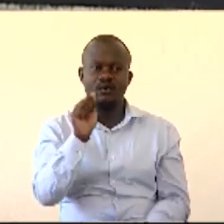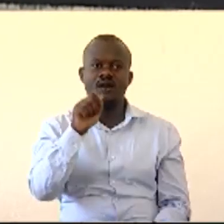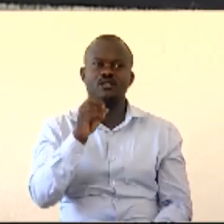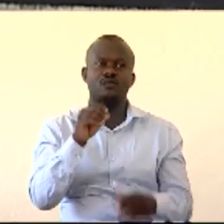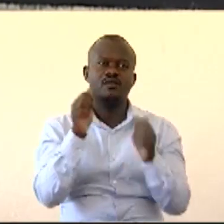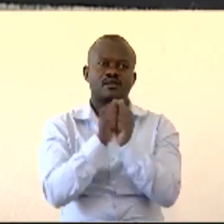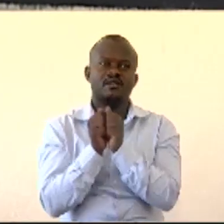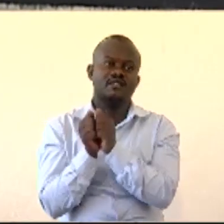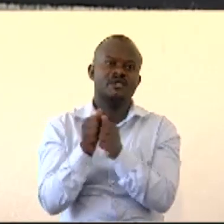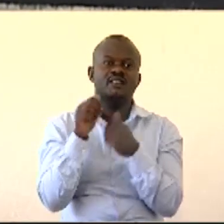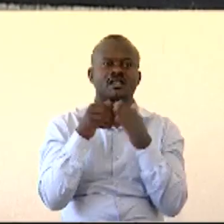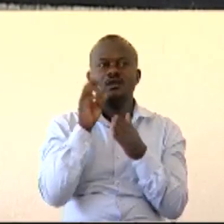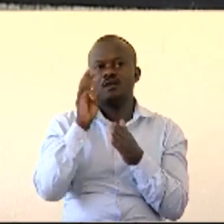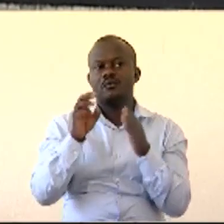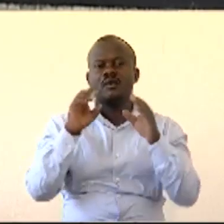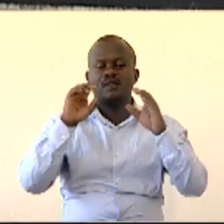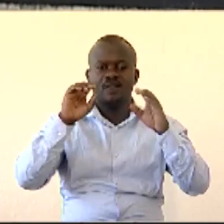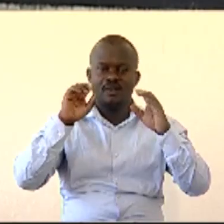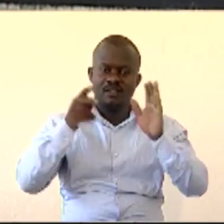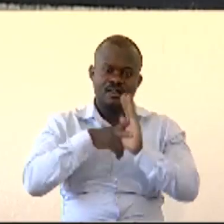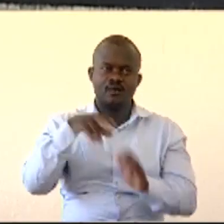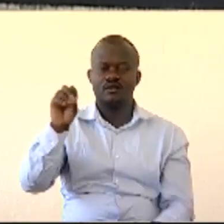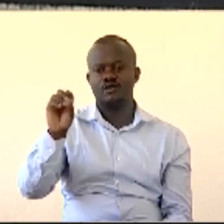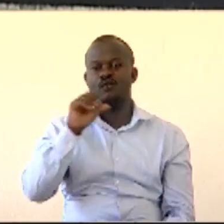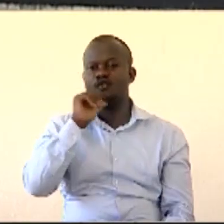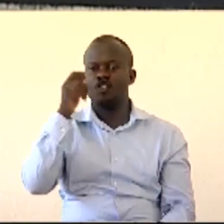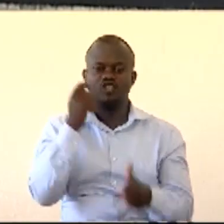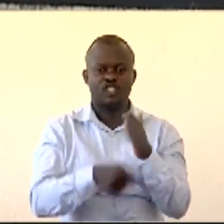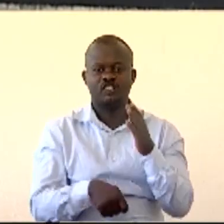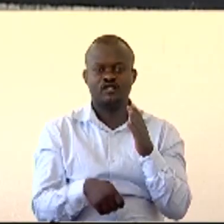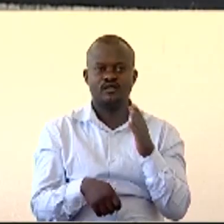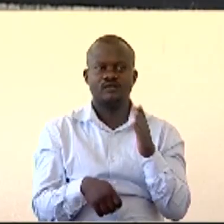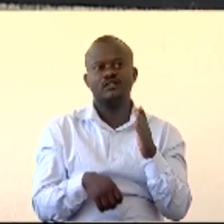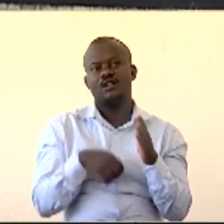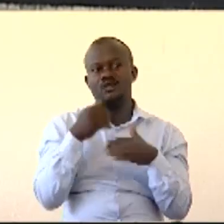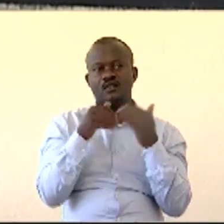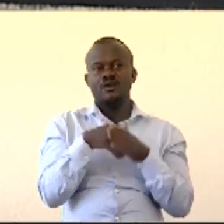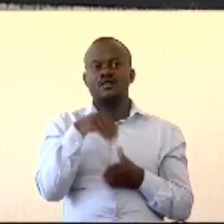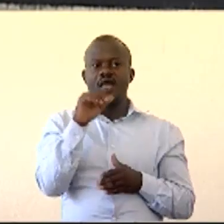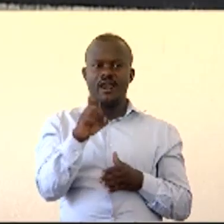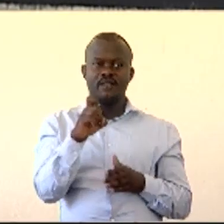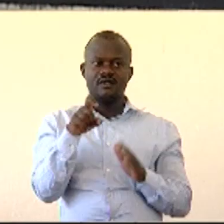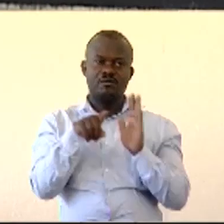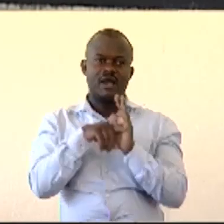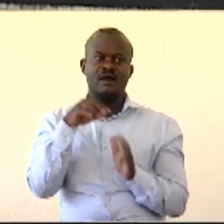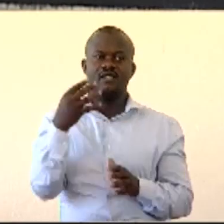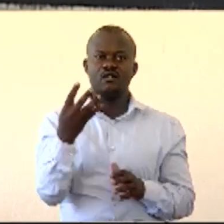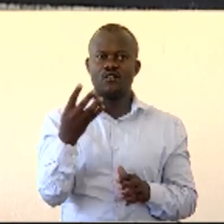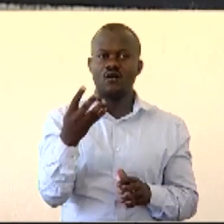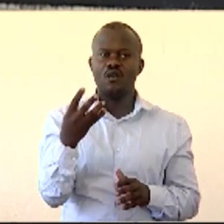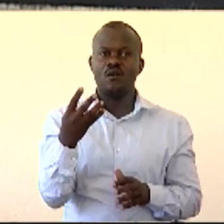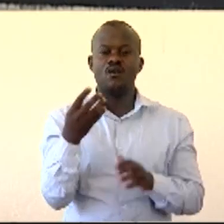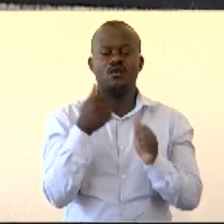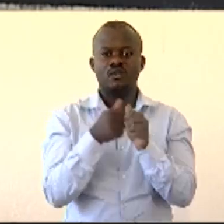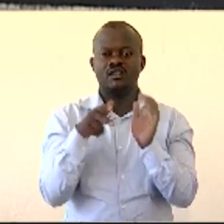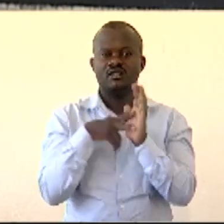together. This one will be equal to 0. There is no charge. Therefore, it will be X minus 4, which is